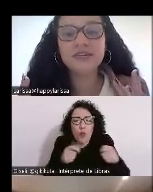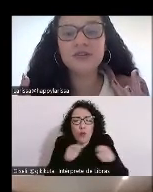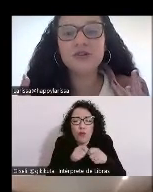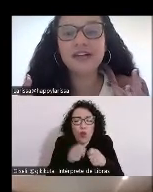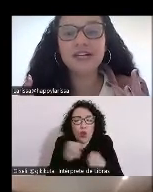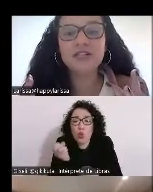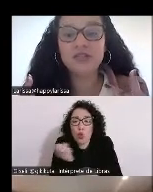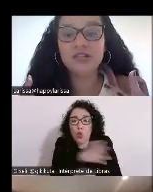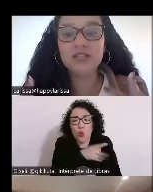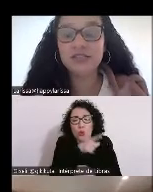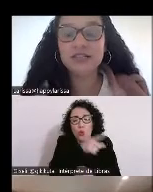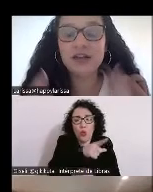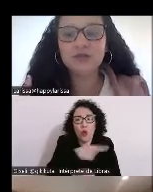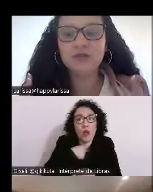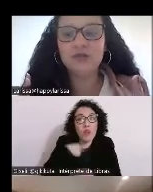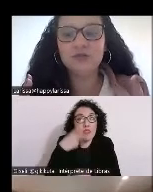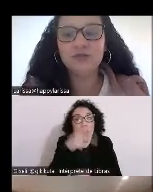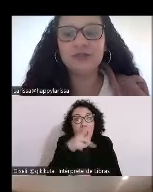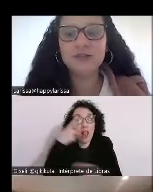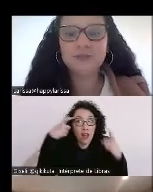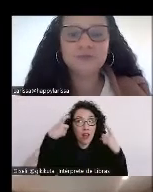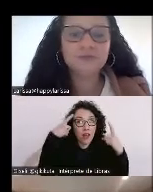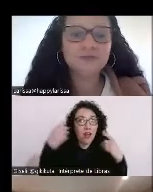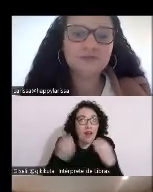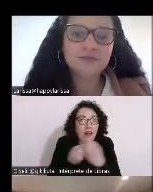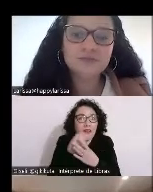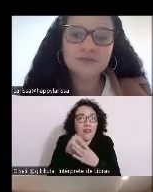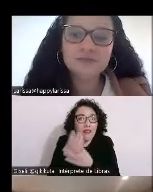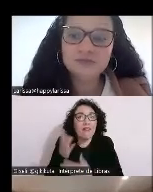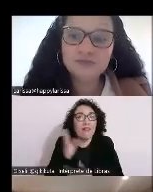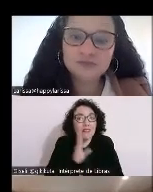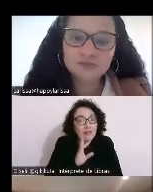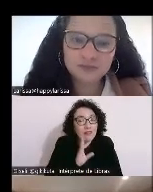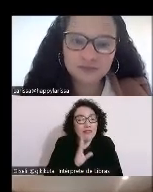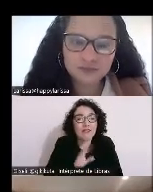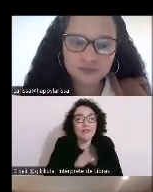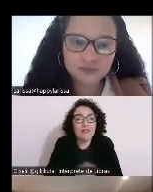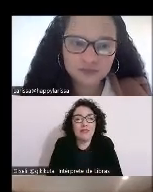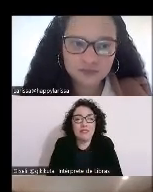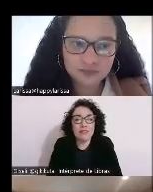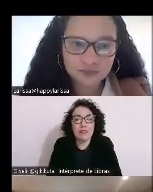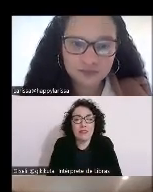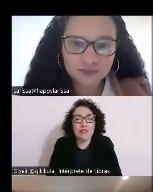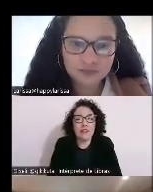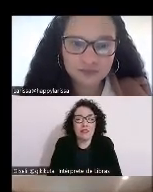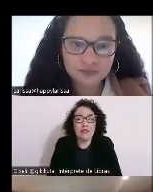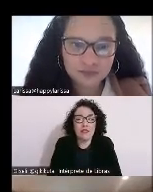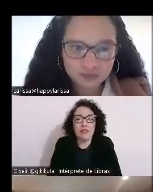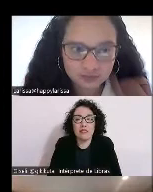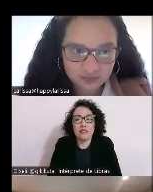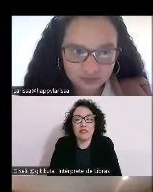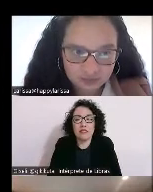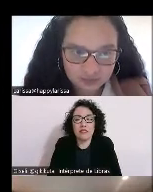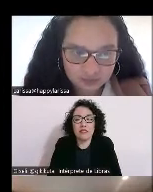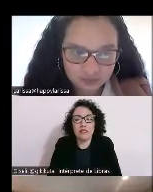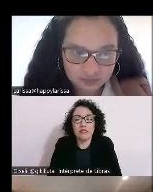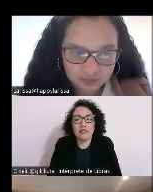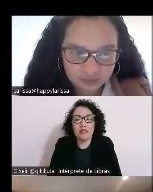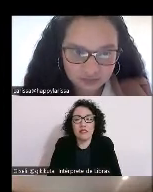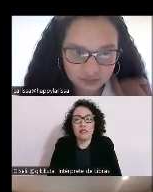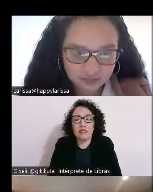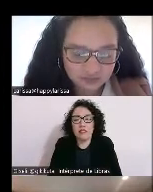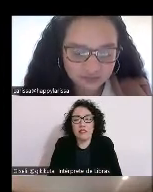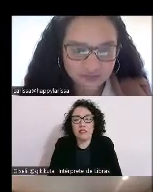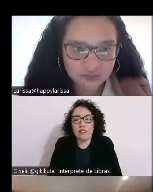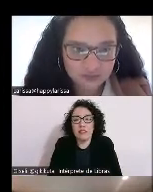que ela coloque a criatividade dela em algo novo. Now, The three major things that